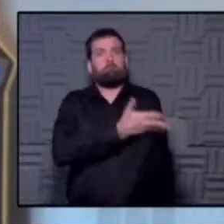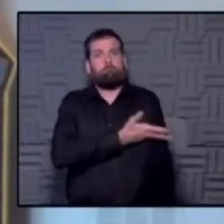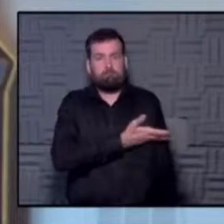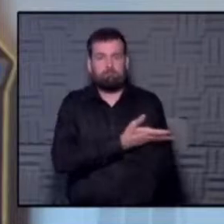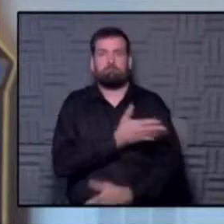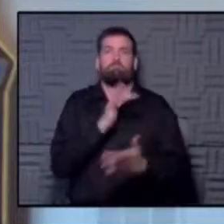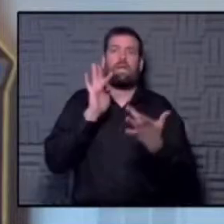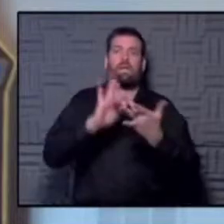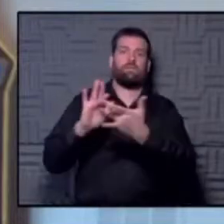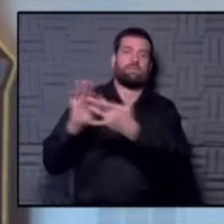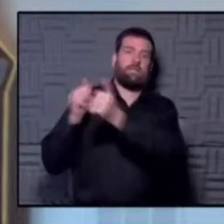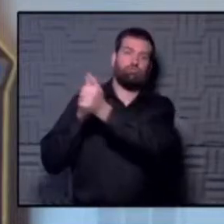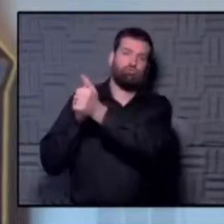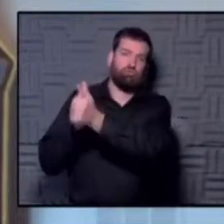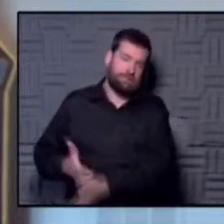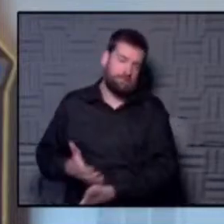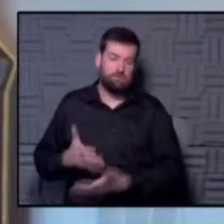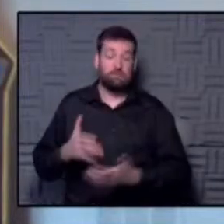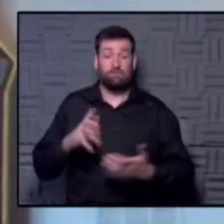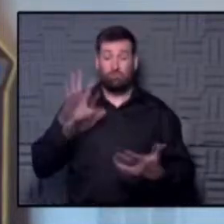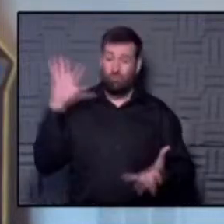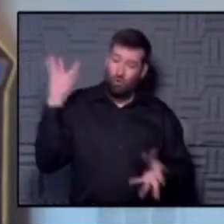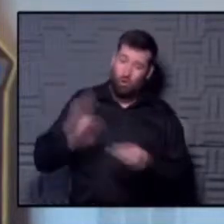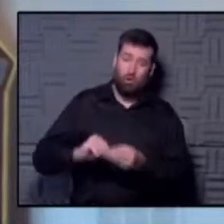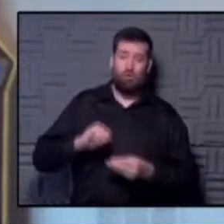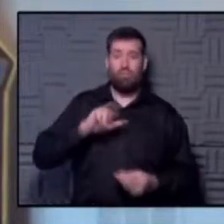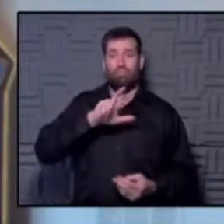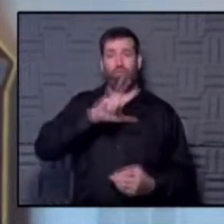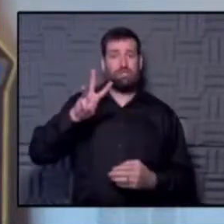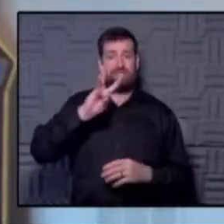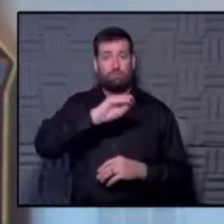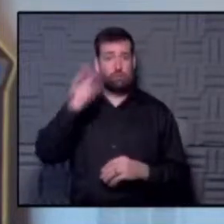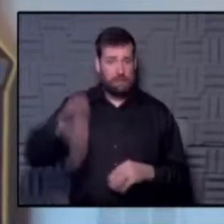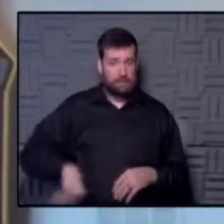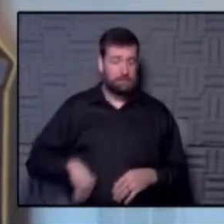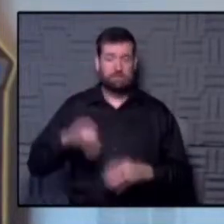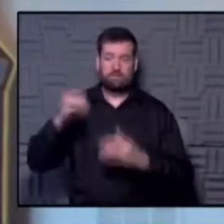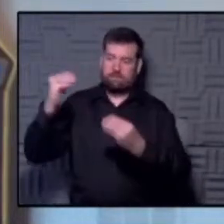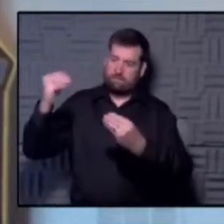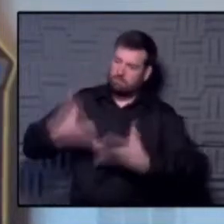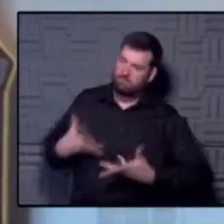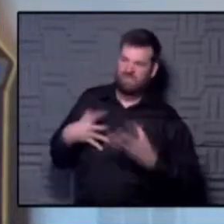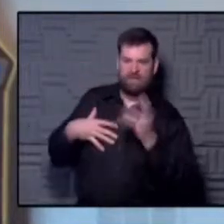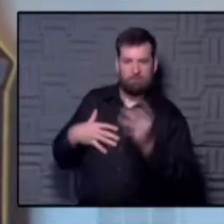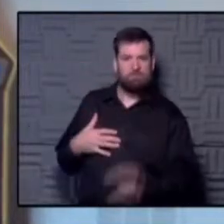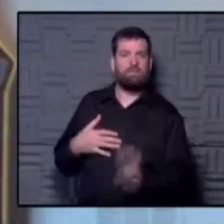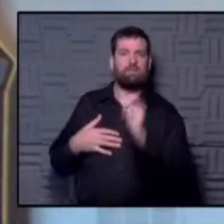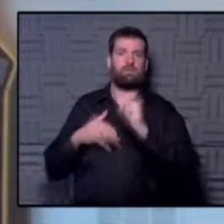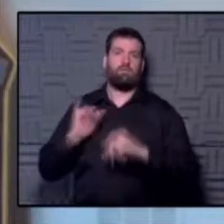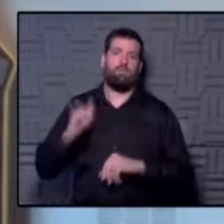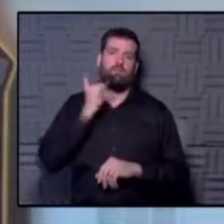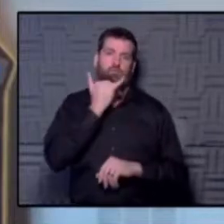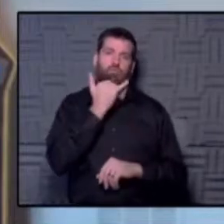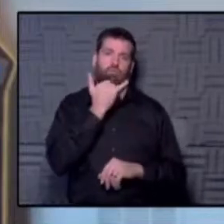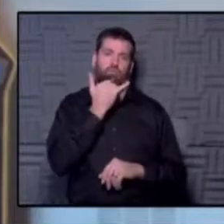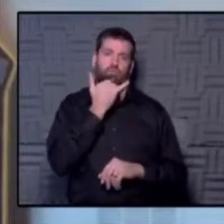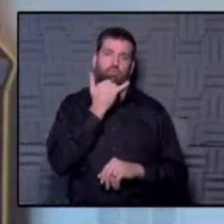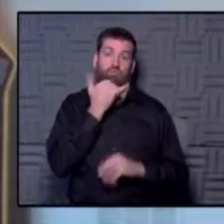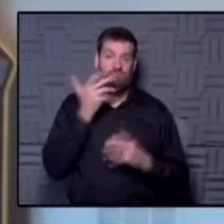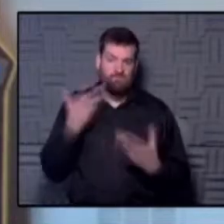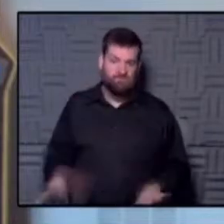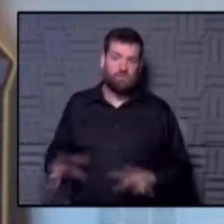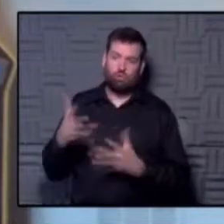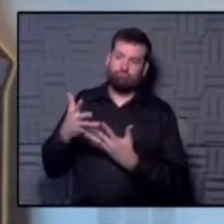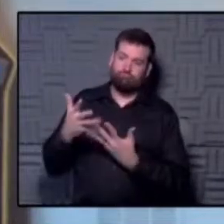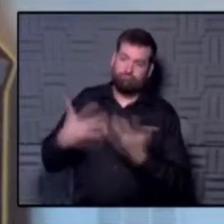contact tracing efforts, because all 36% of those exposures will get notified immediately on their phone after the infected